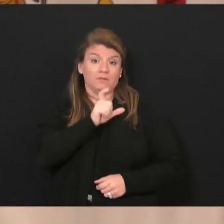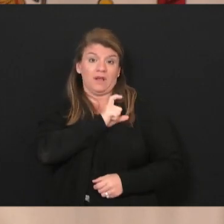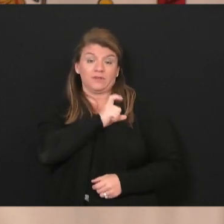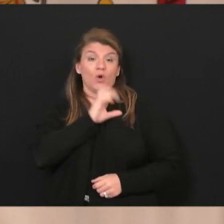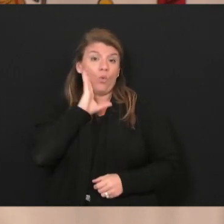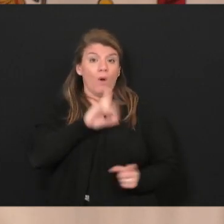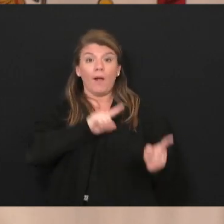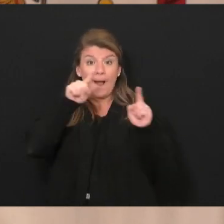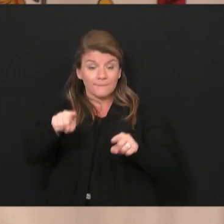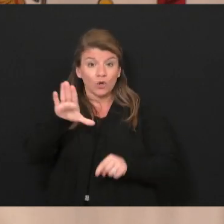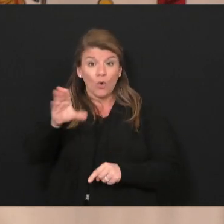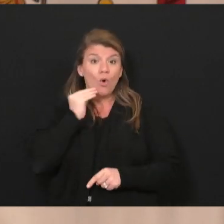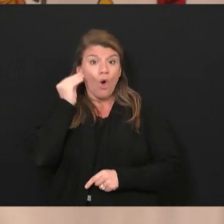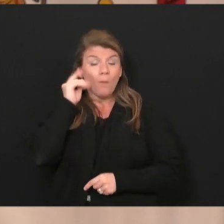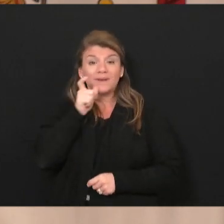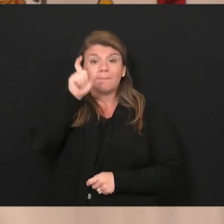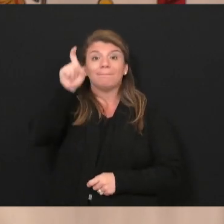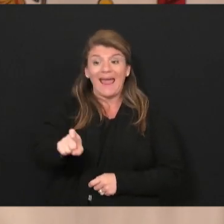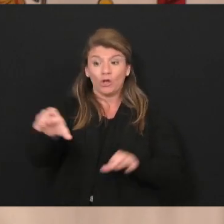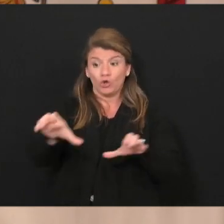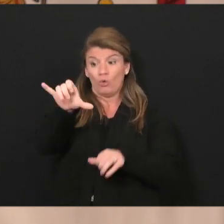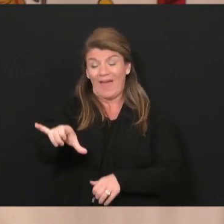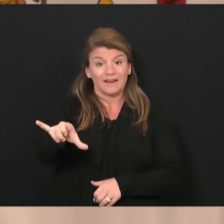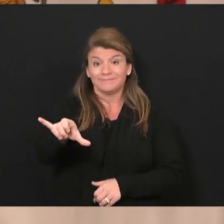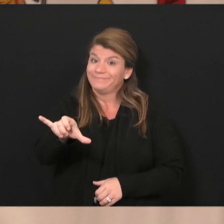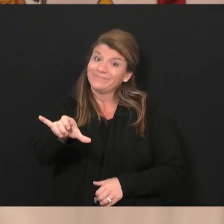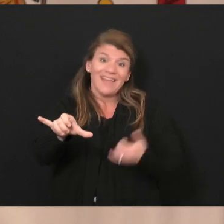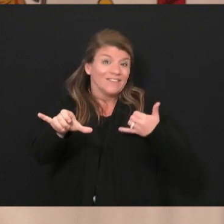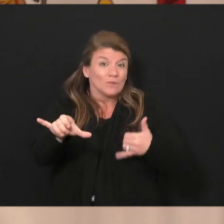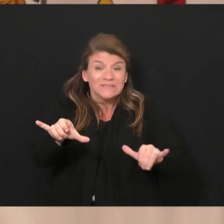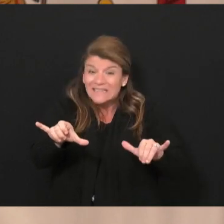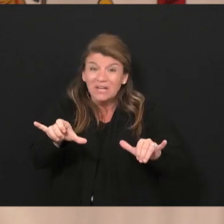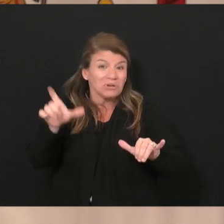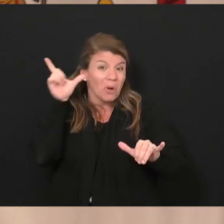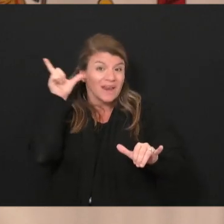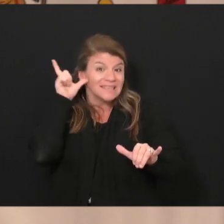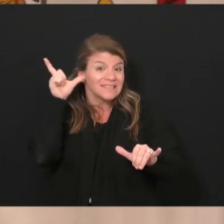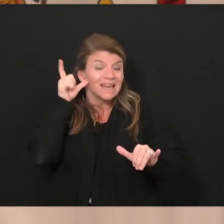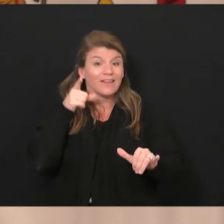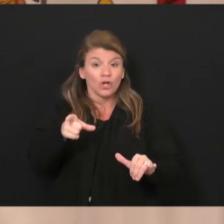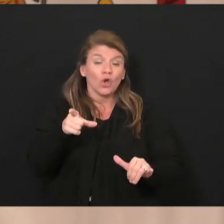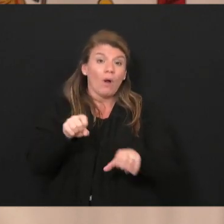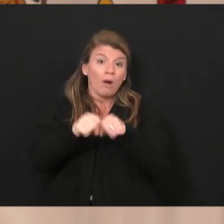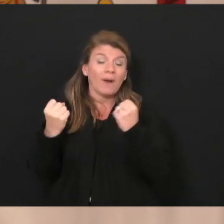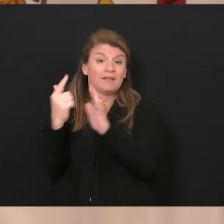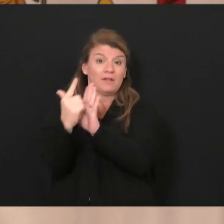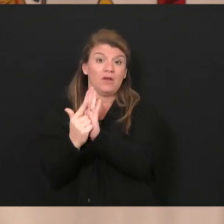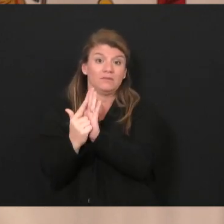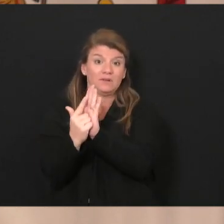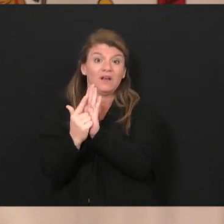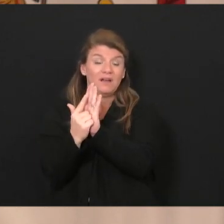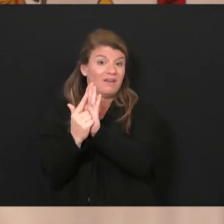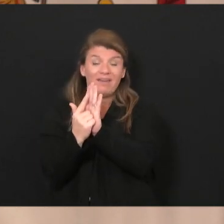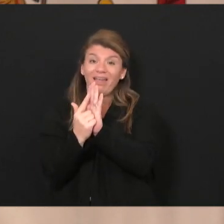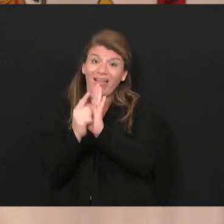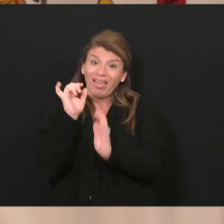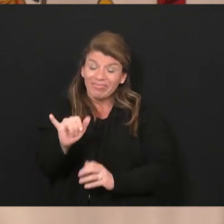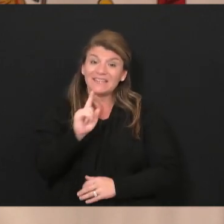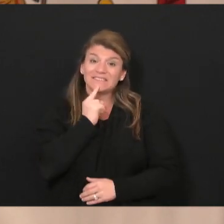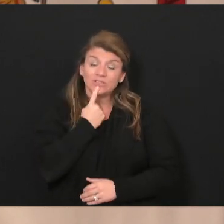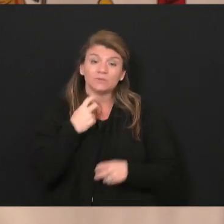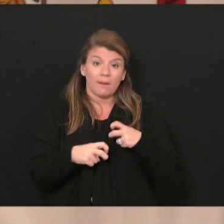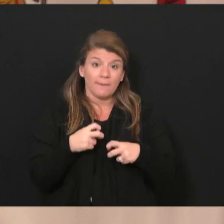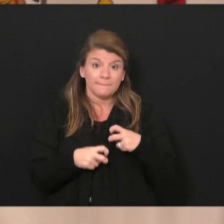officers demanding that they do it. And then if they don't do it, basically they're going to be obstructing justice, and that's a really serious issue with them. And